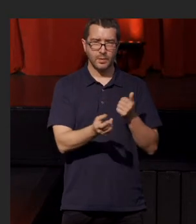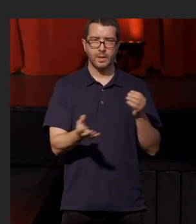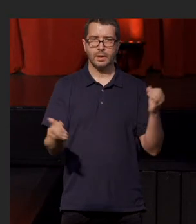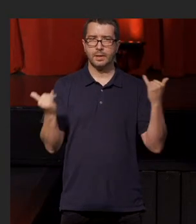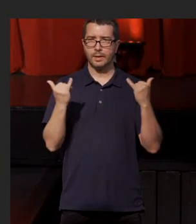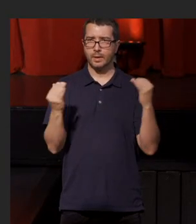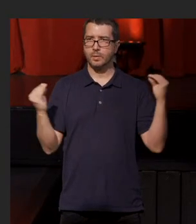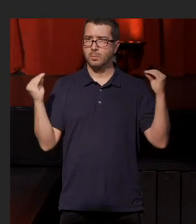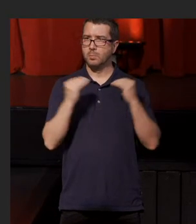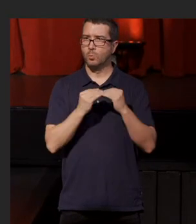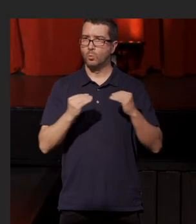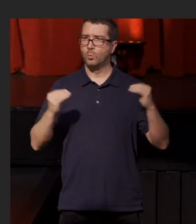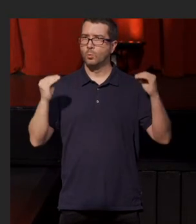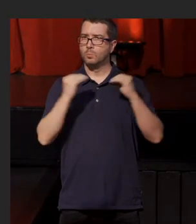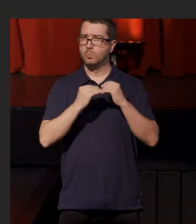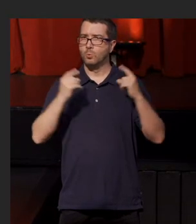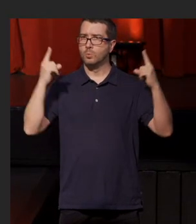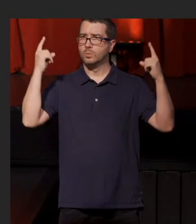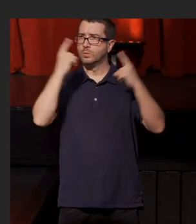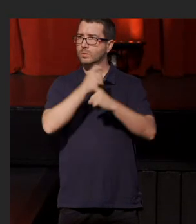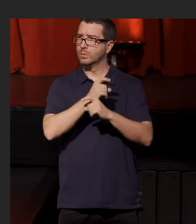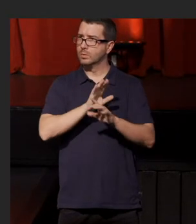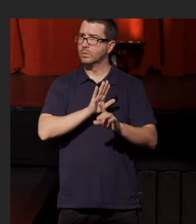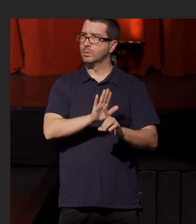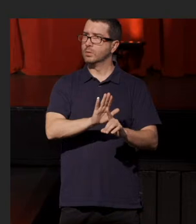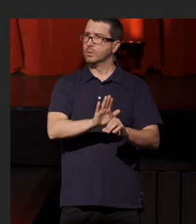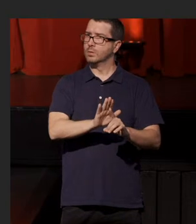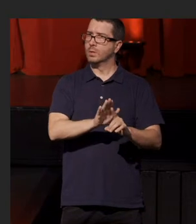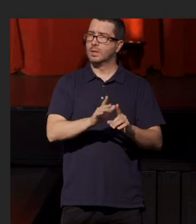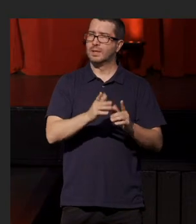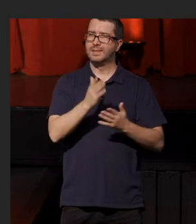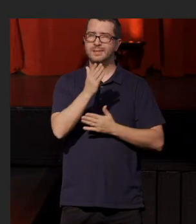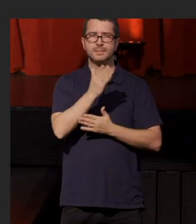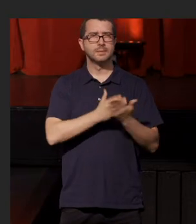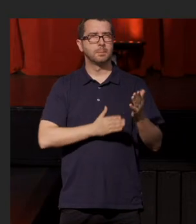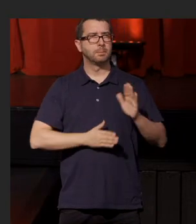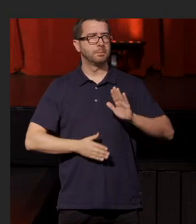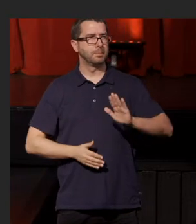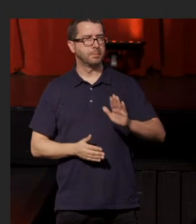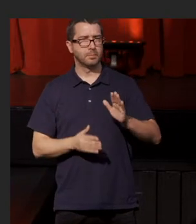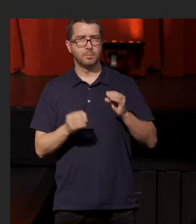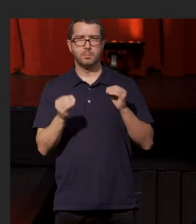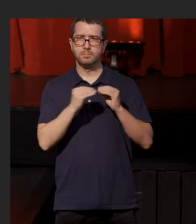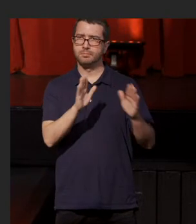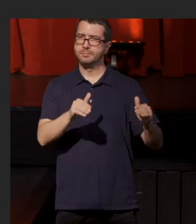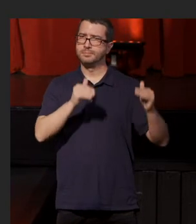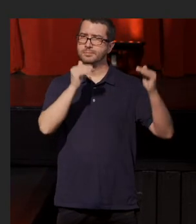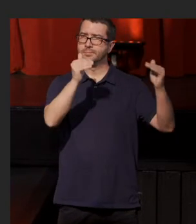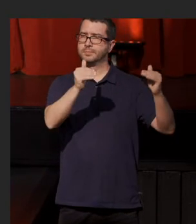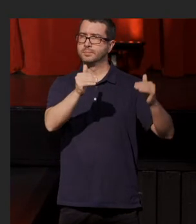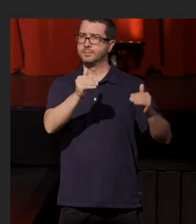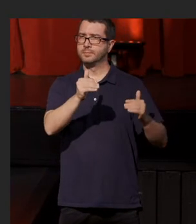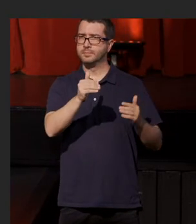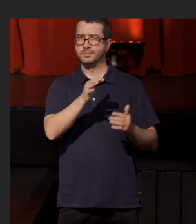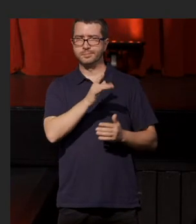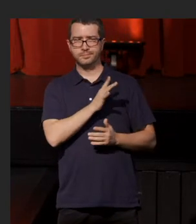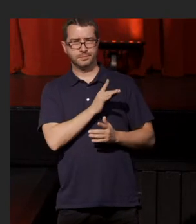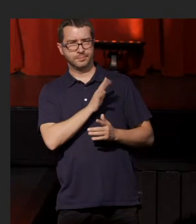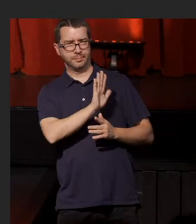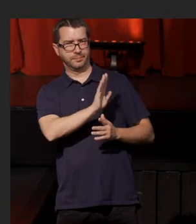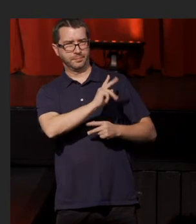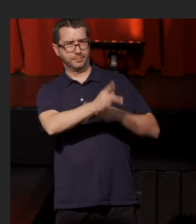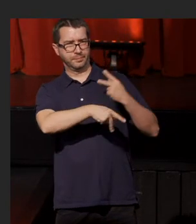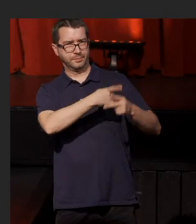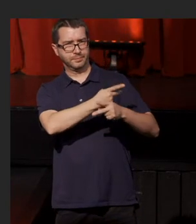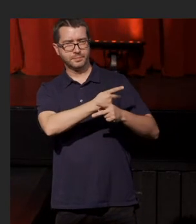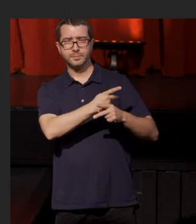more sophisticated, especially when you look at some of the high-end, most sophisticated type of, let's just